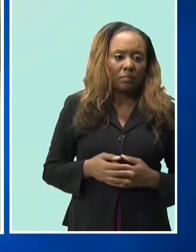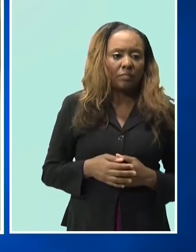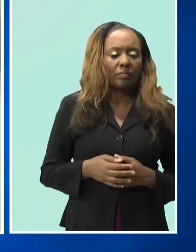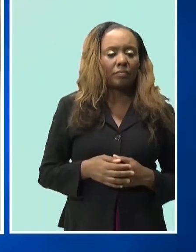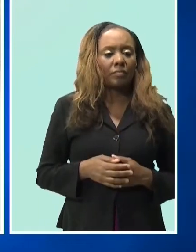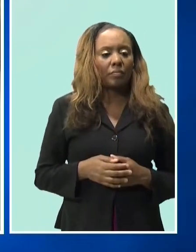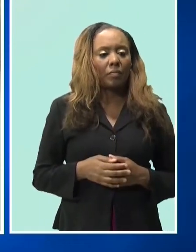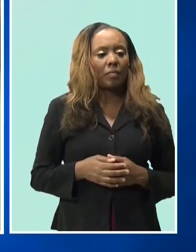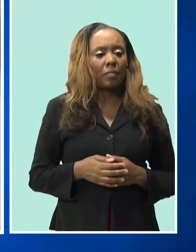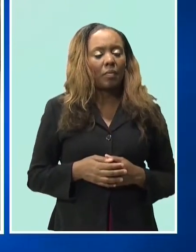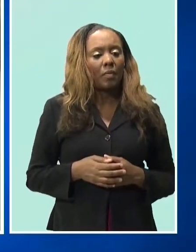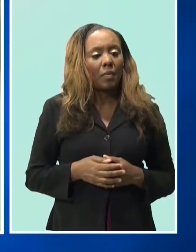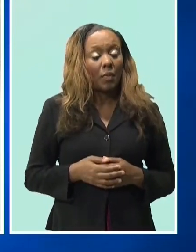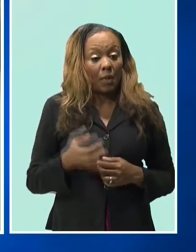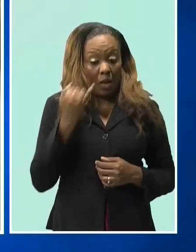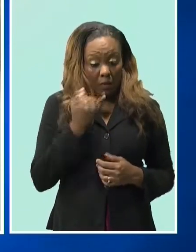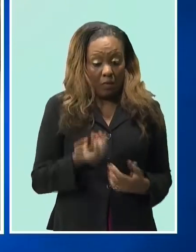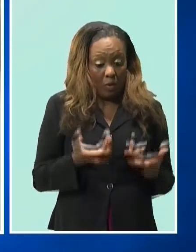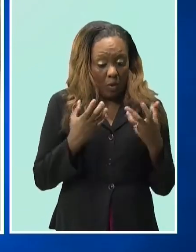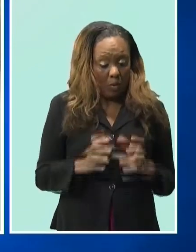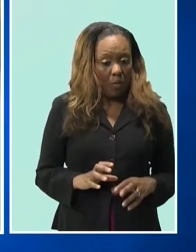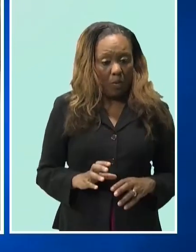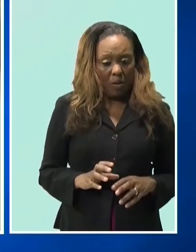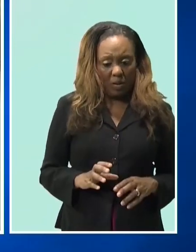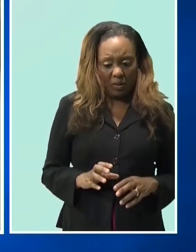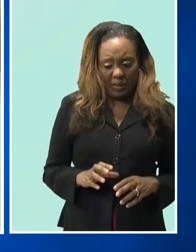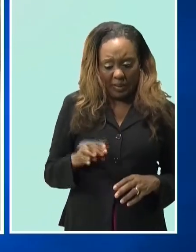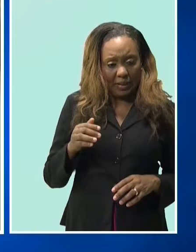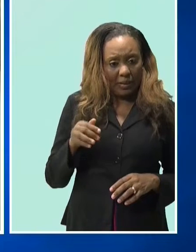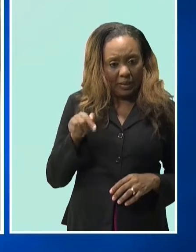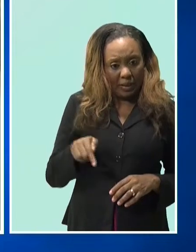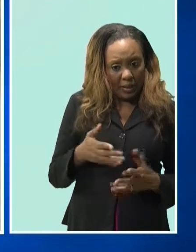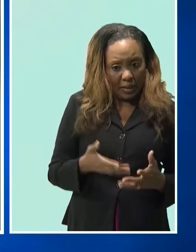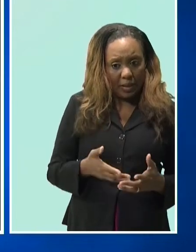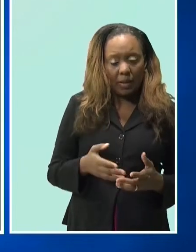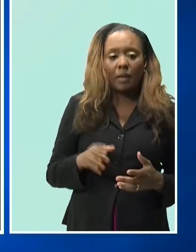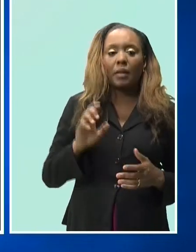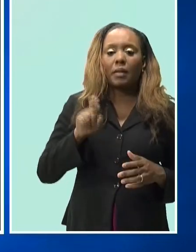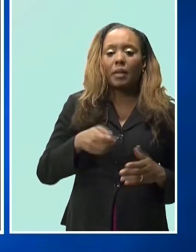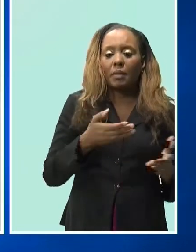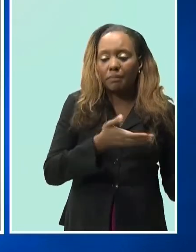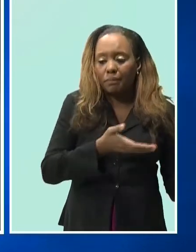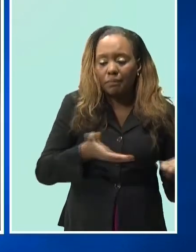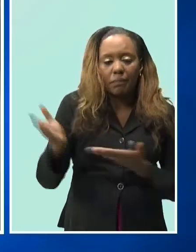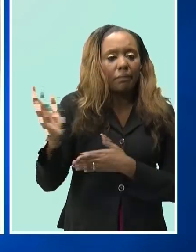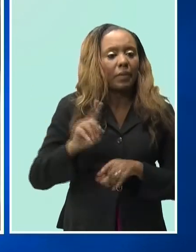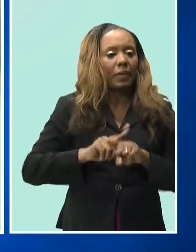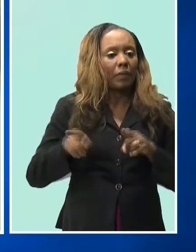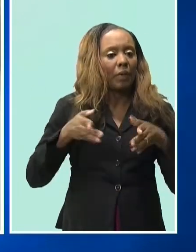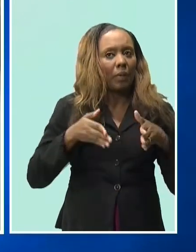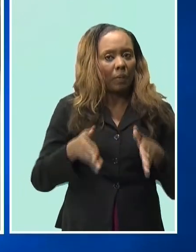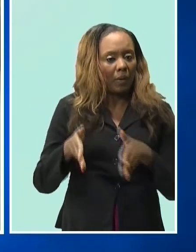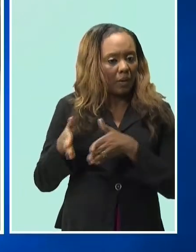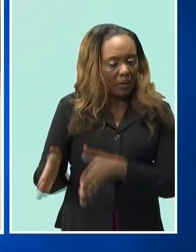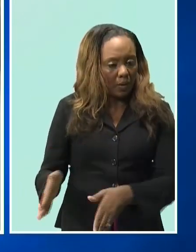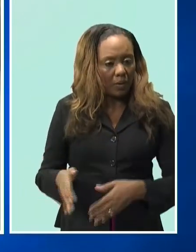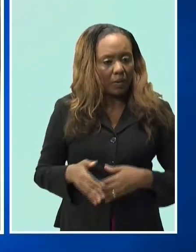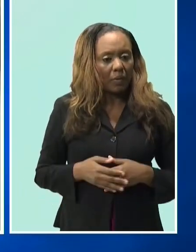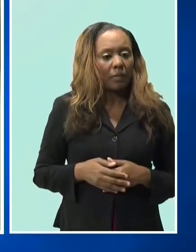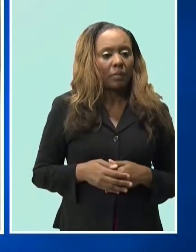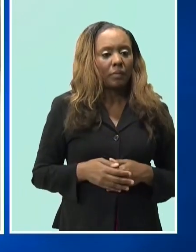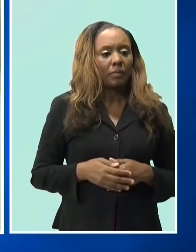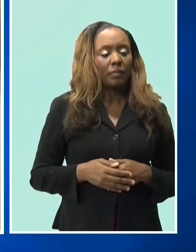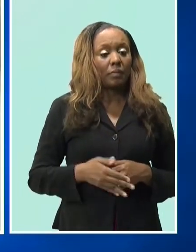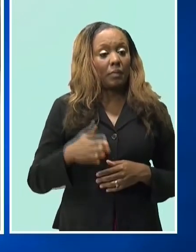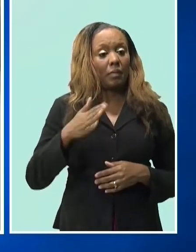to get rid of what you no longer require are available and ought to be utilized. My ministry will